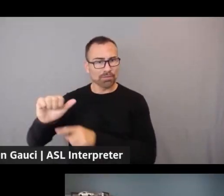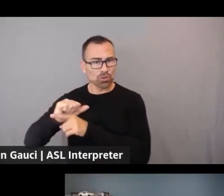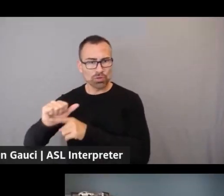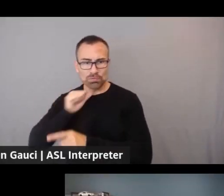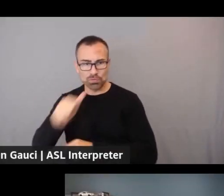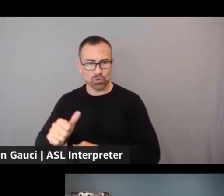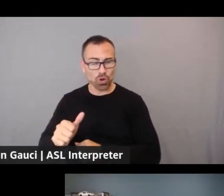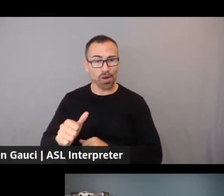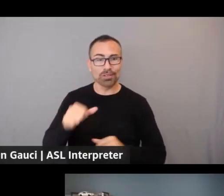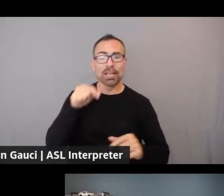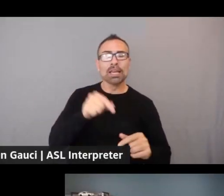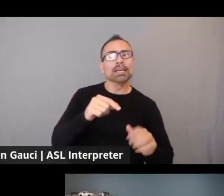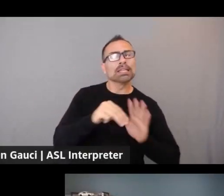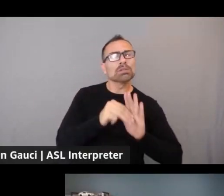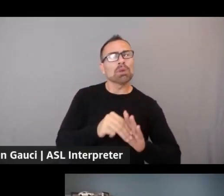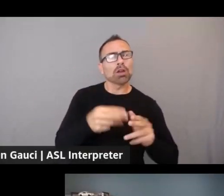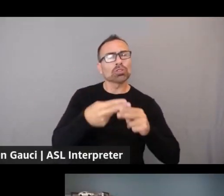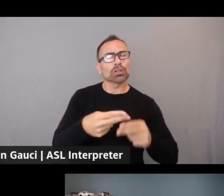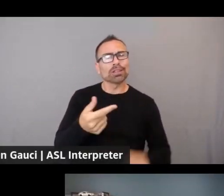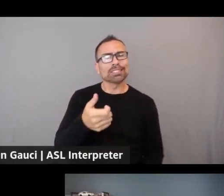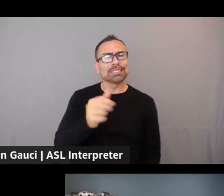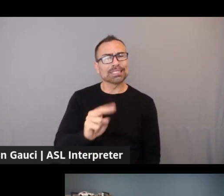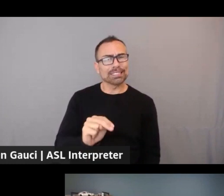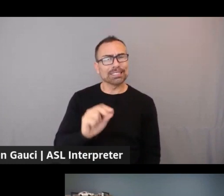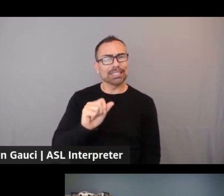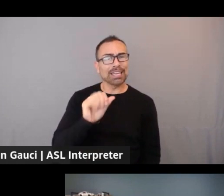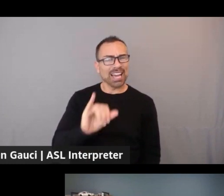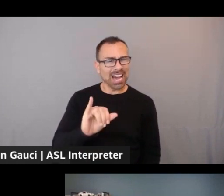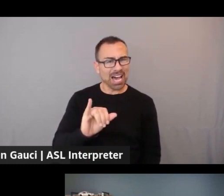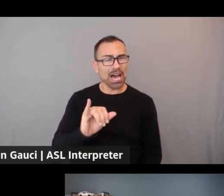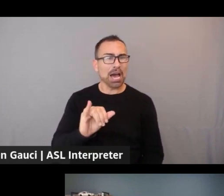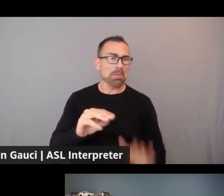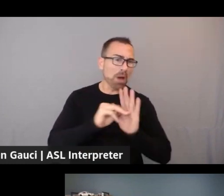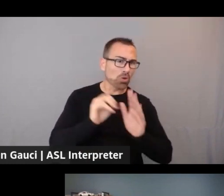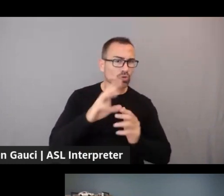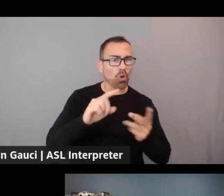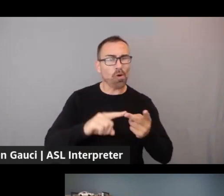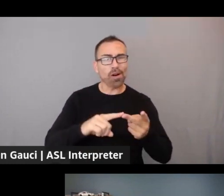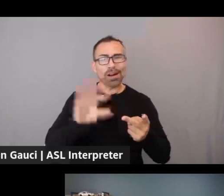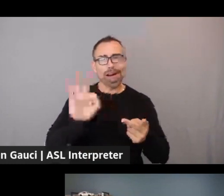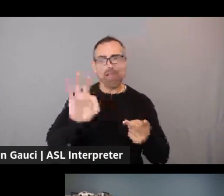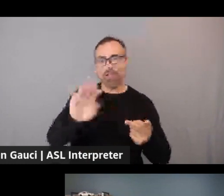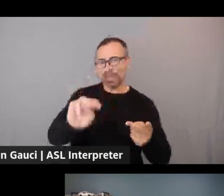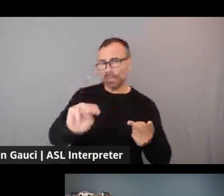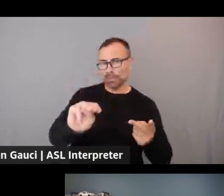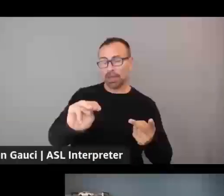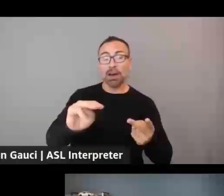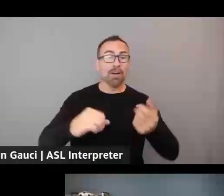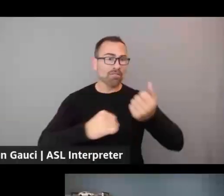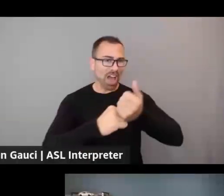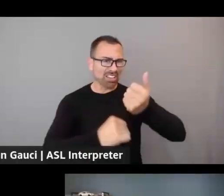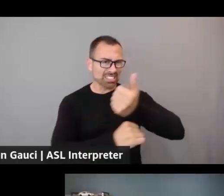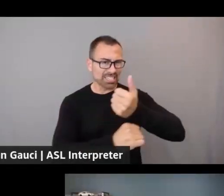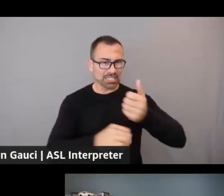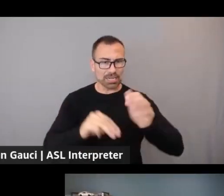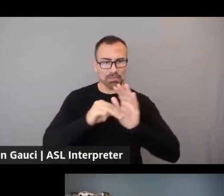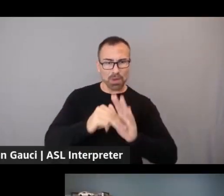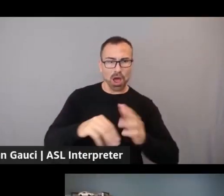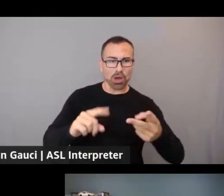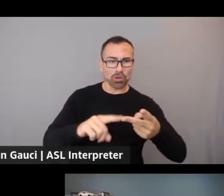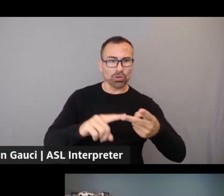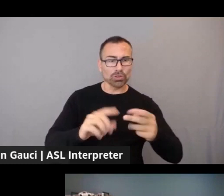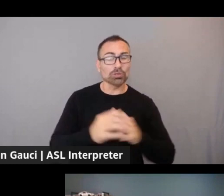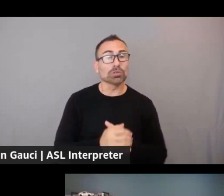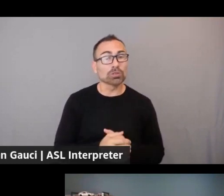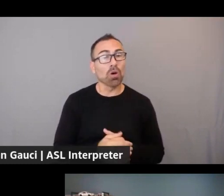often referred as Gen AI models or foundation models. For the text-related ones, they're also called as large